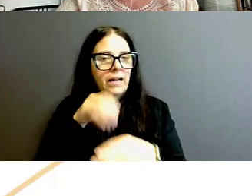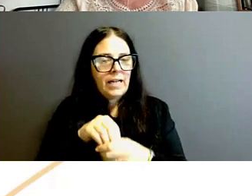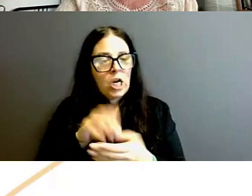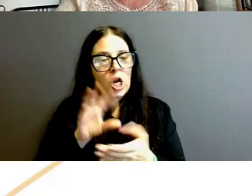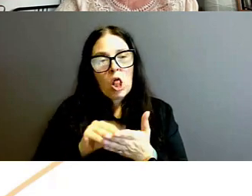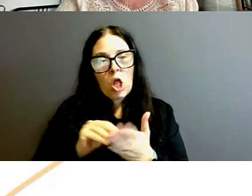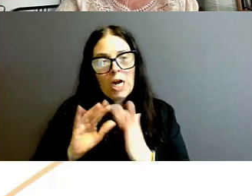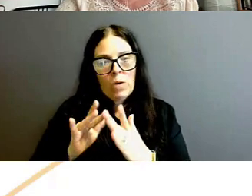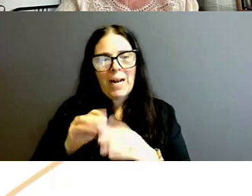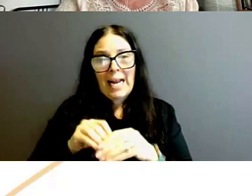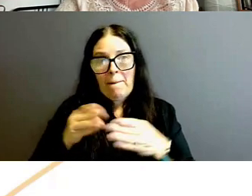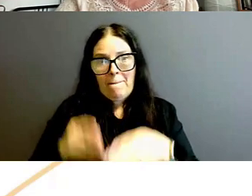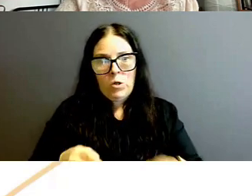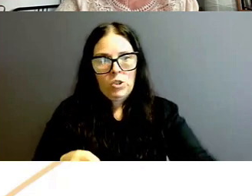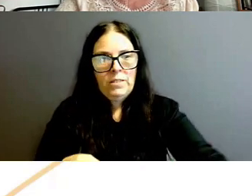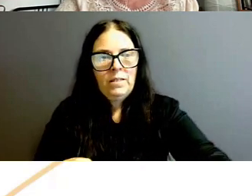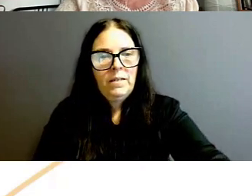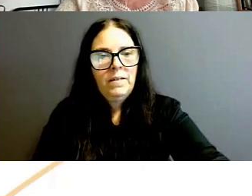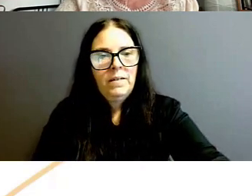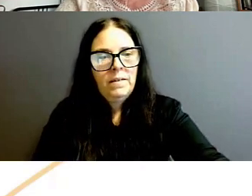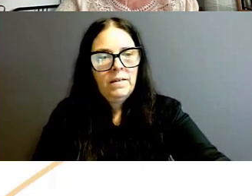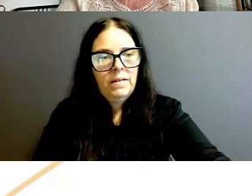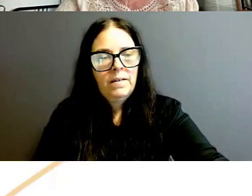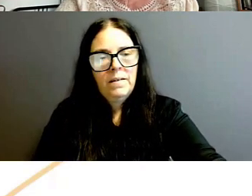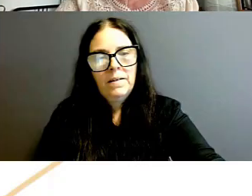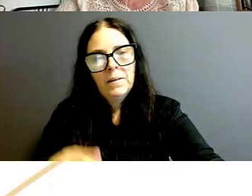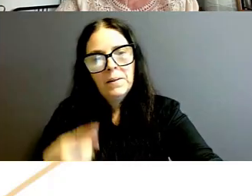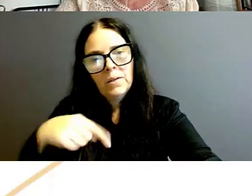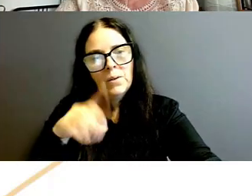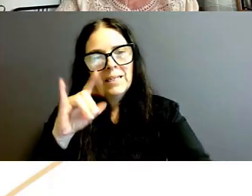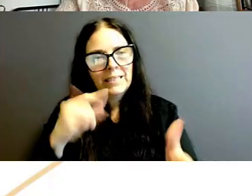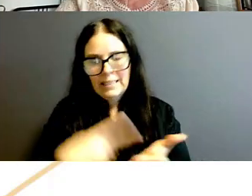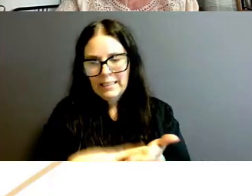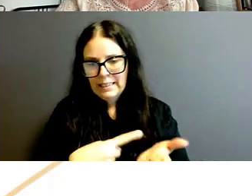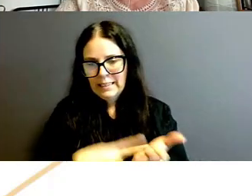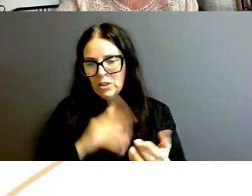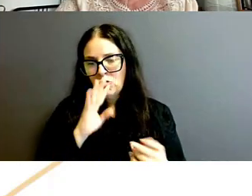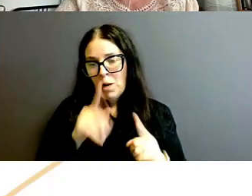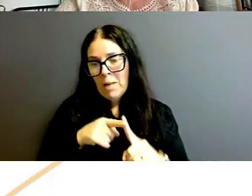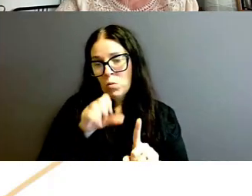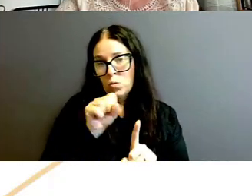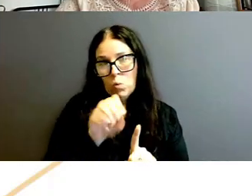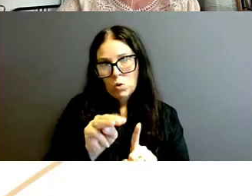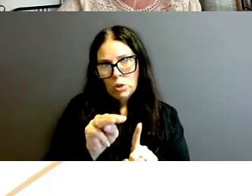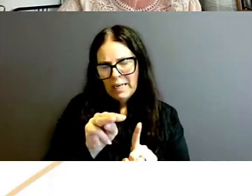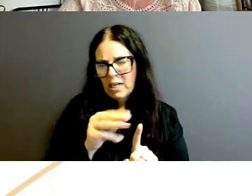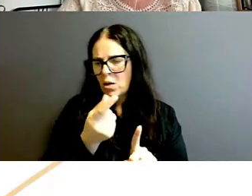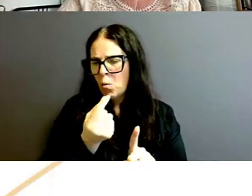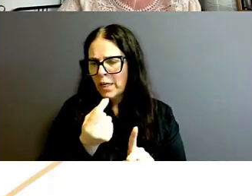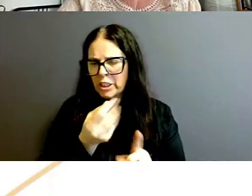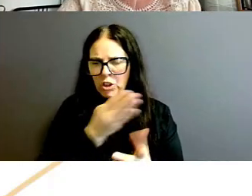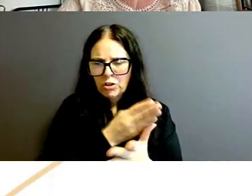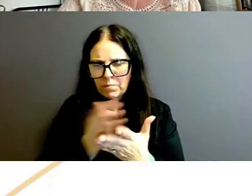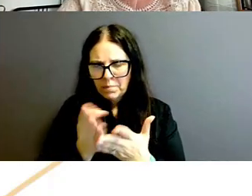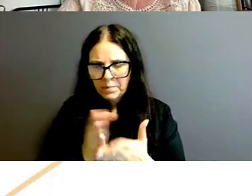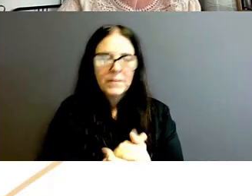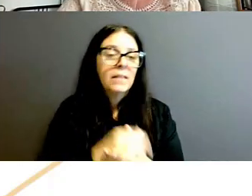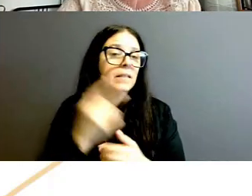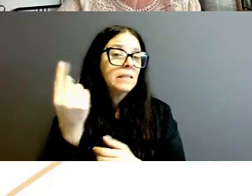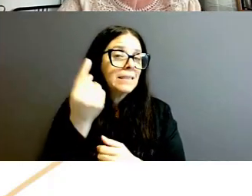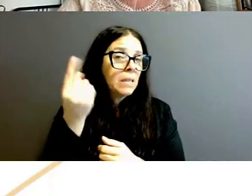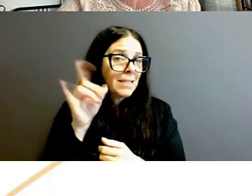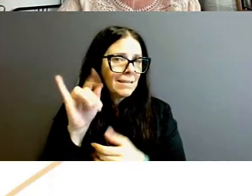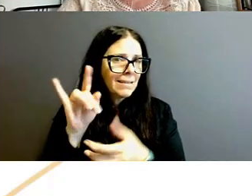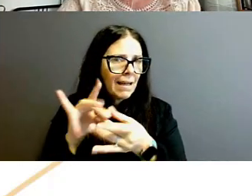in-person meeting, and we were discussing the social media platforms, what to use. And somebody commented